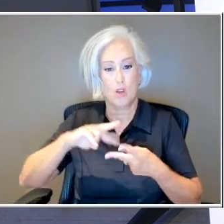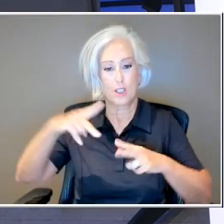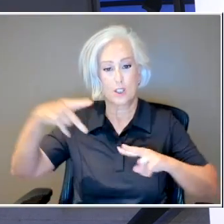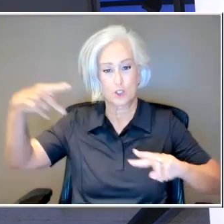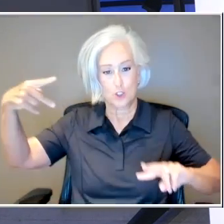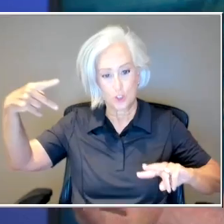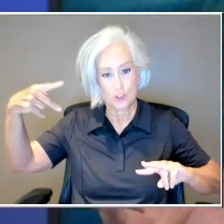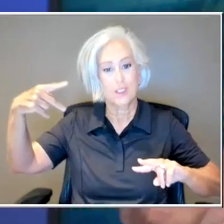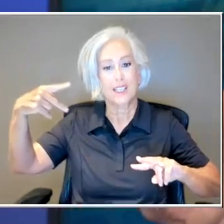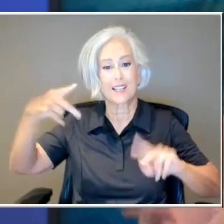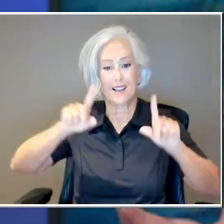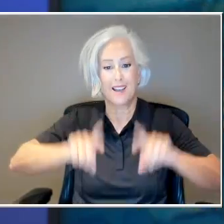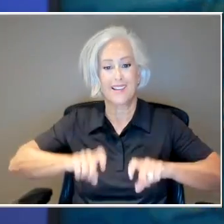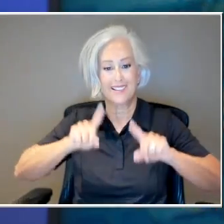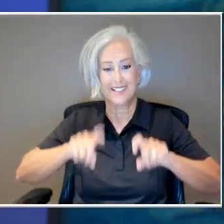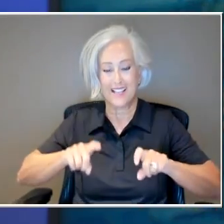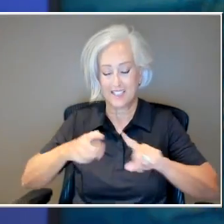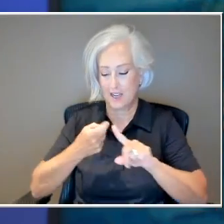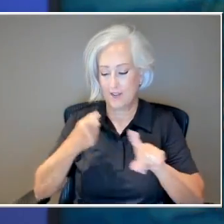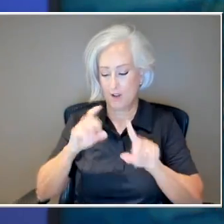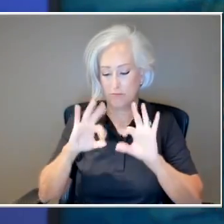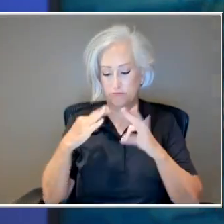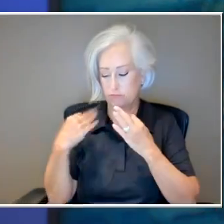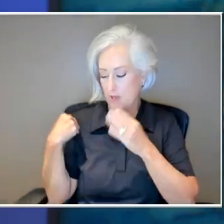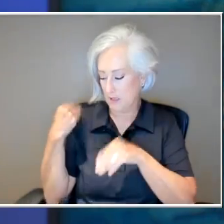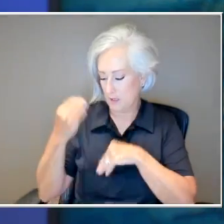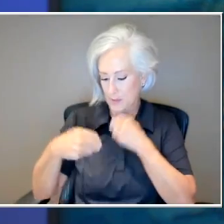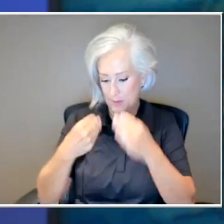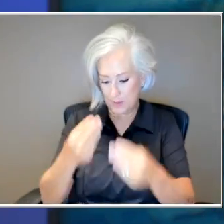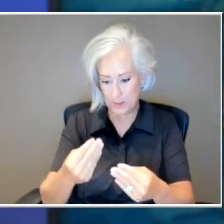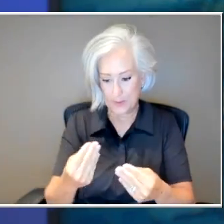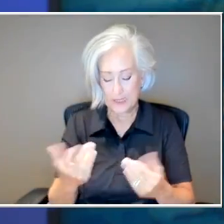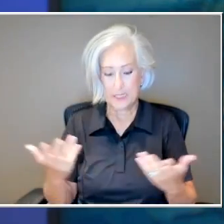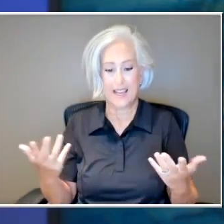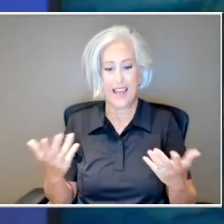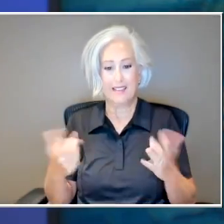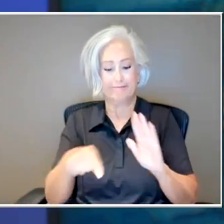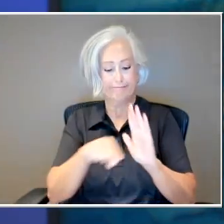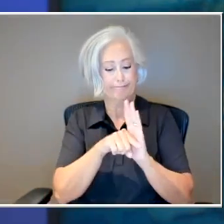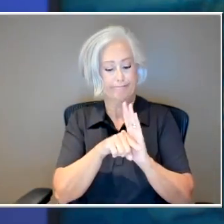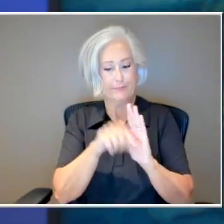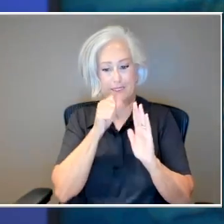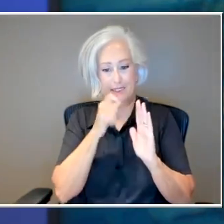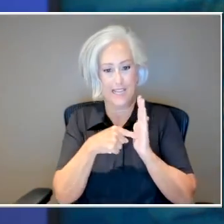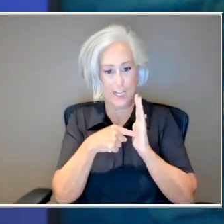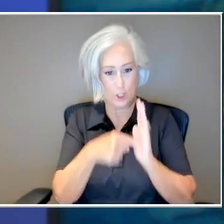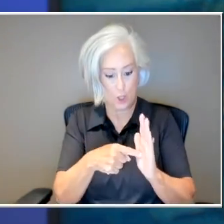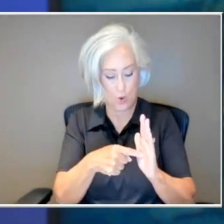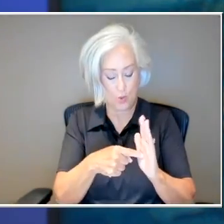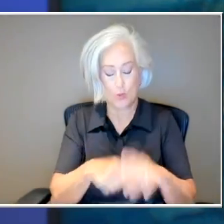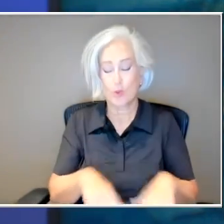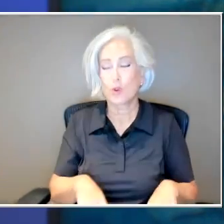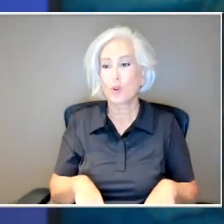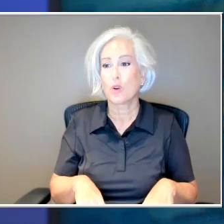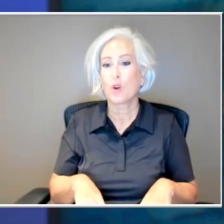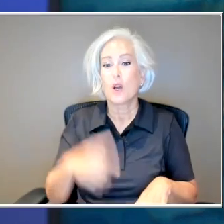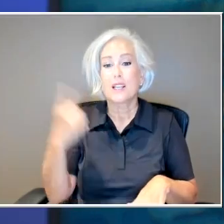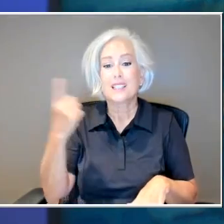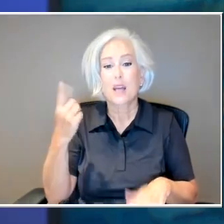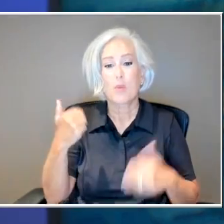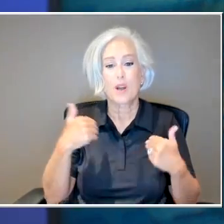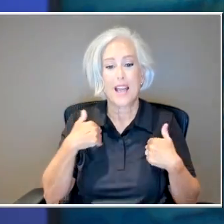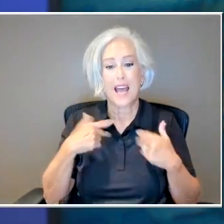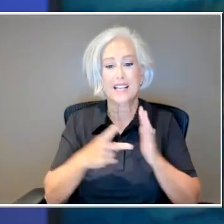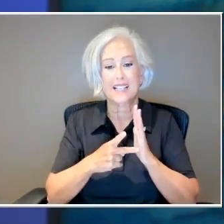right? When there's cases like this where someone has a concurrent diagnosis and their genetic testing is negative, I'm